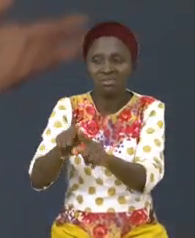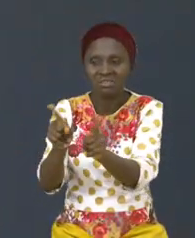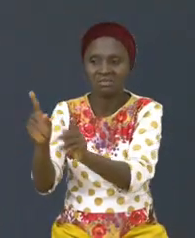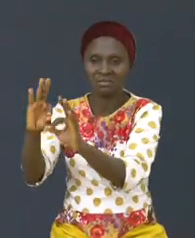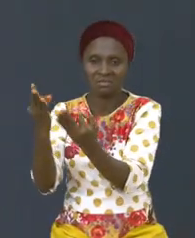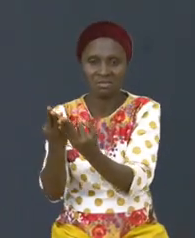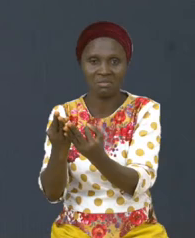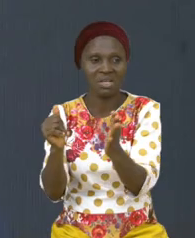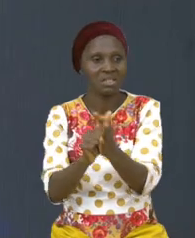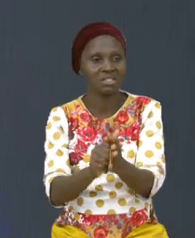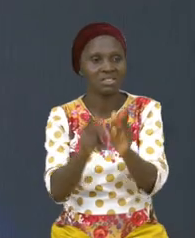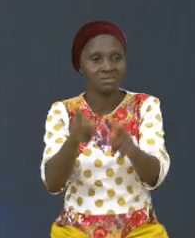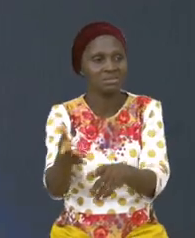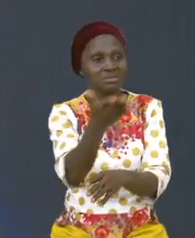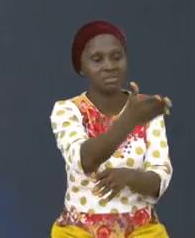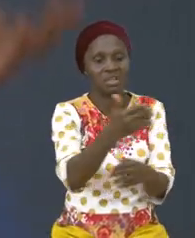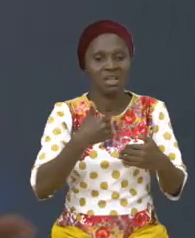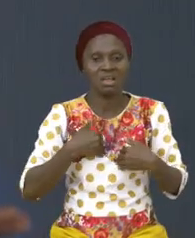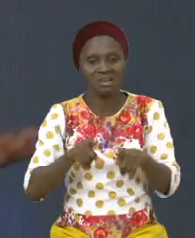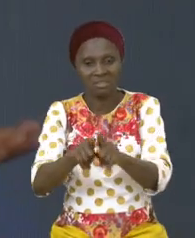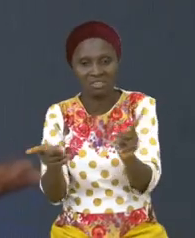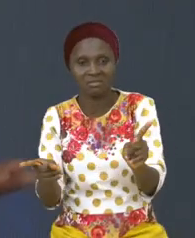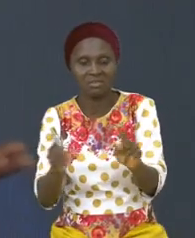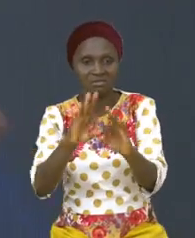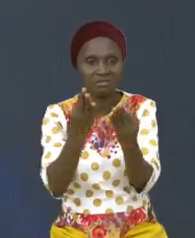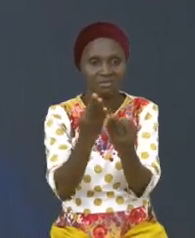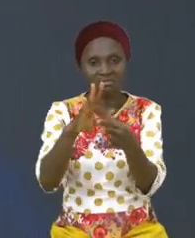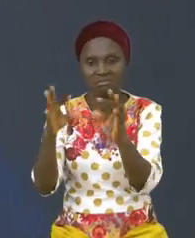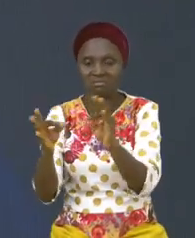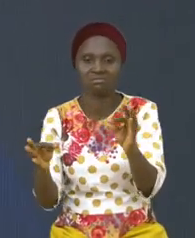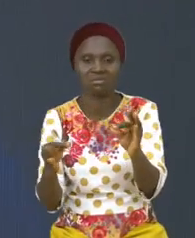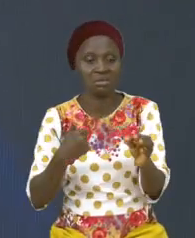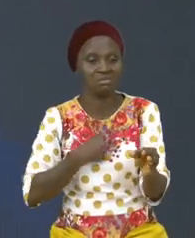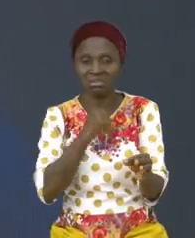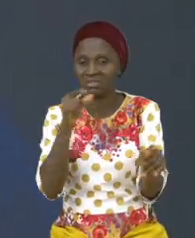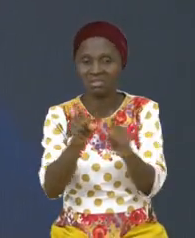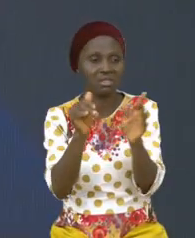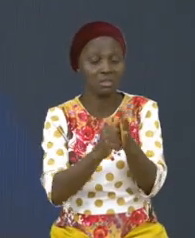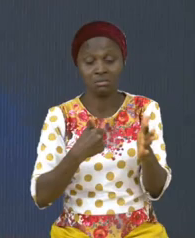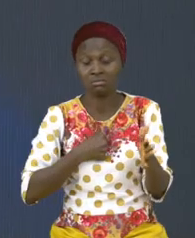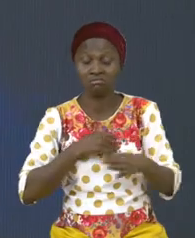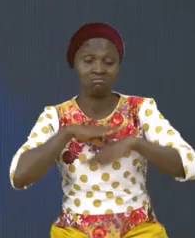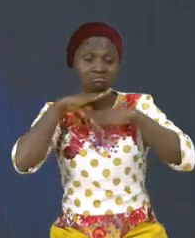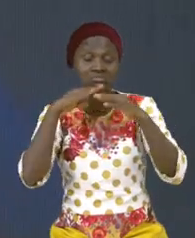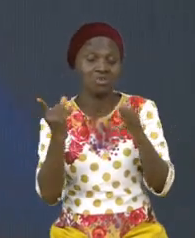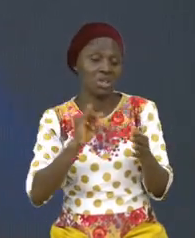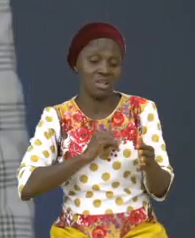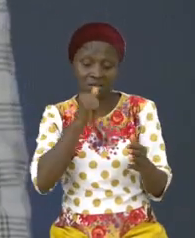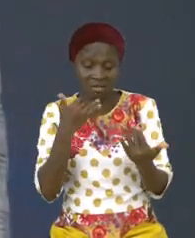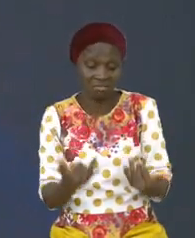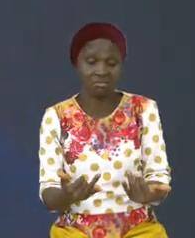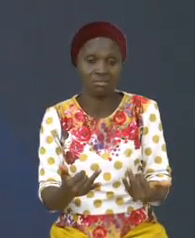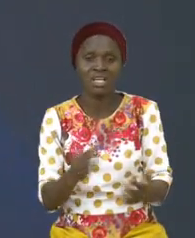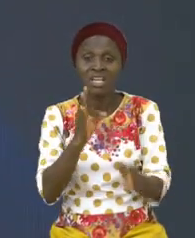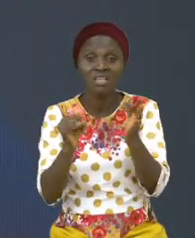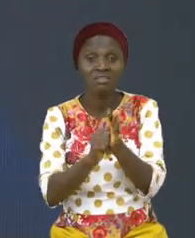has a different background, I'm not like them, I'm satisfied where I am. If that is